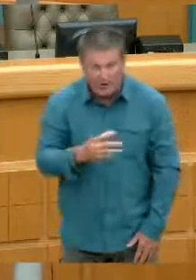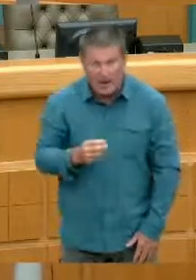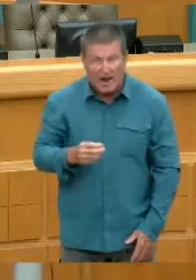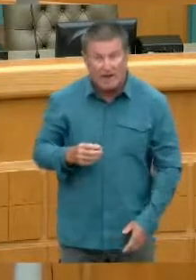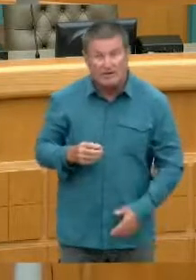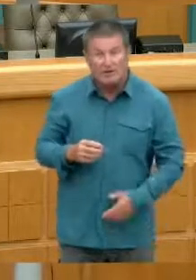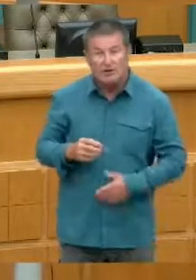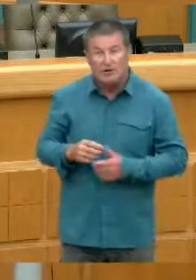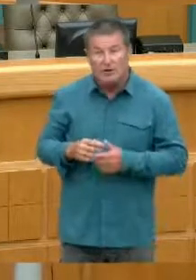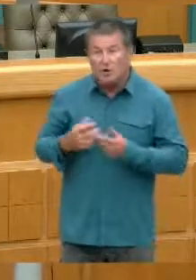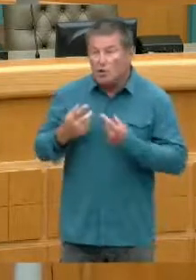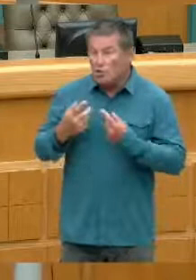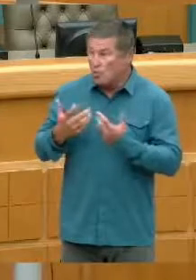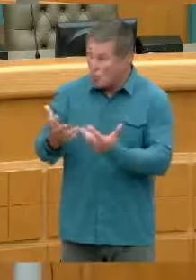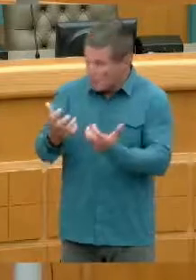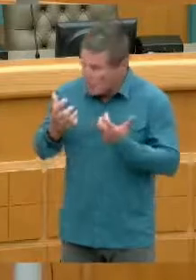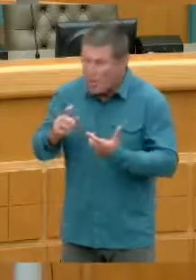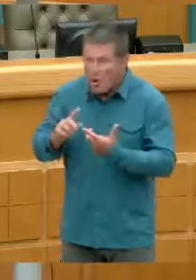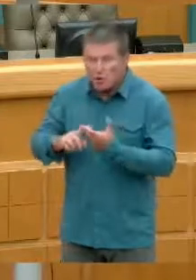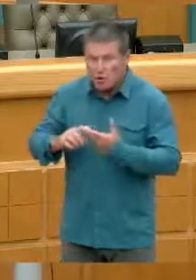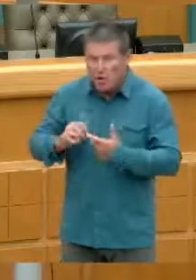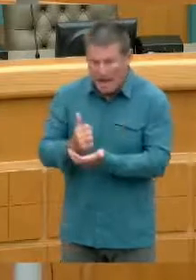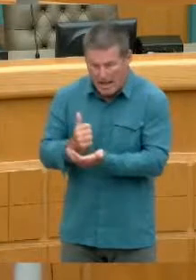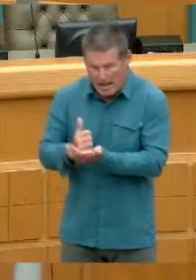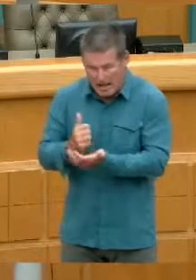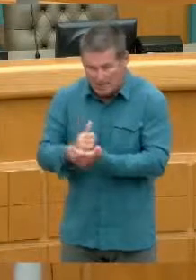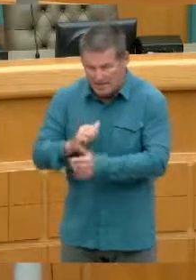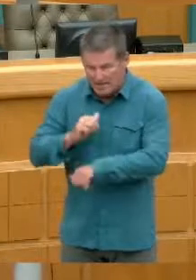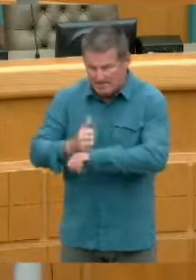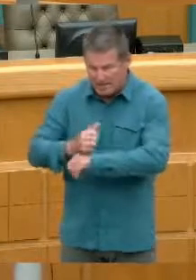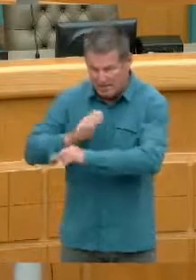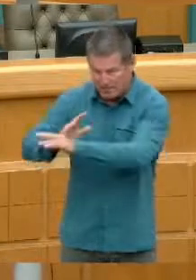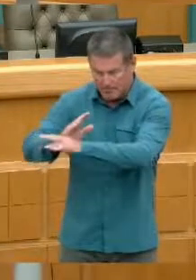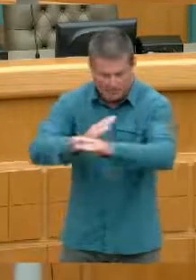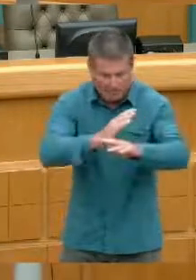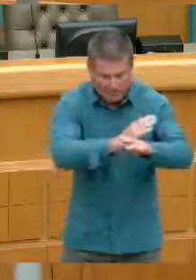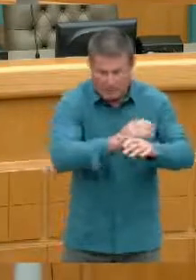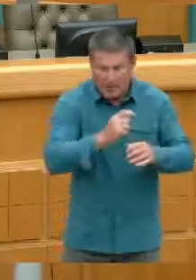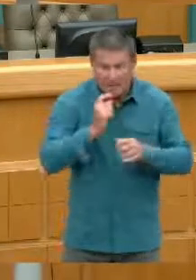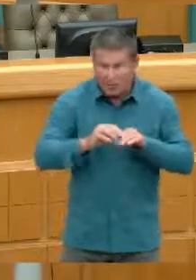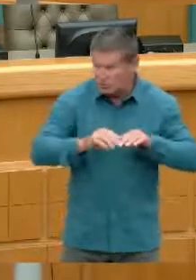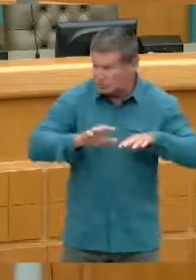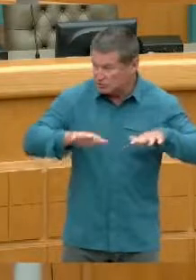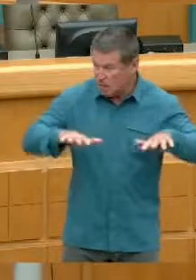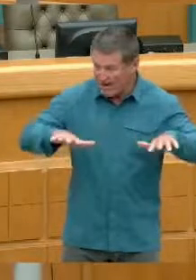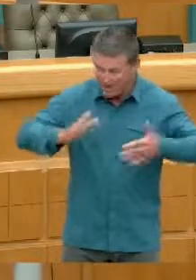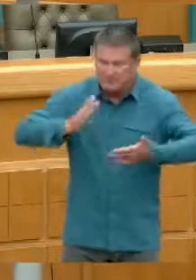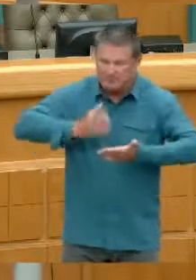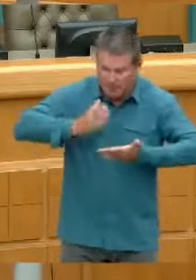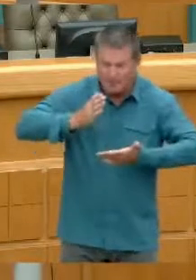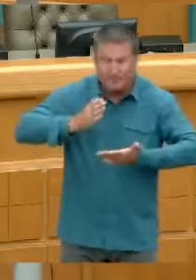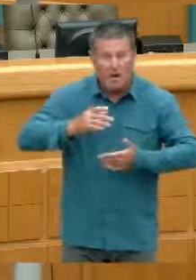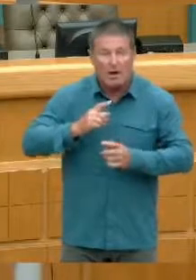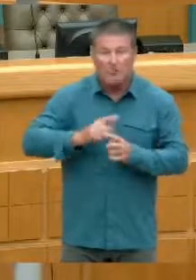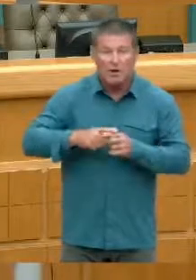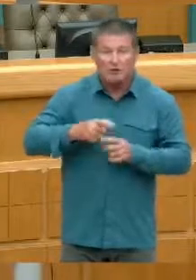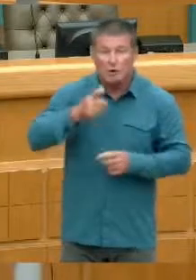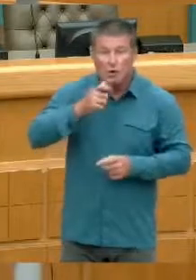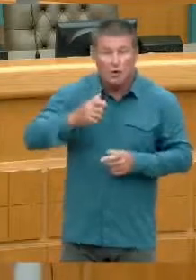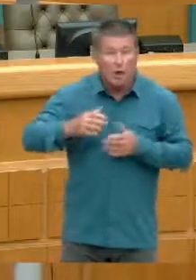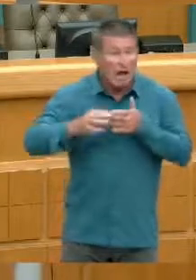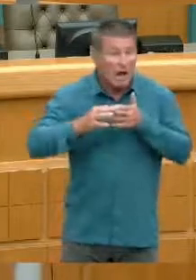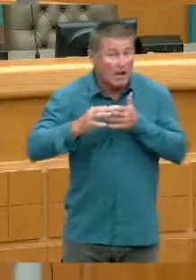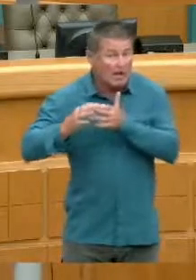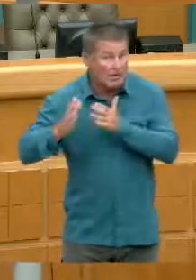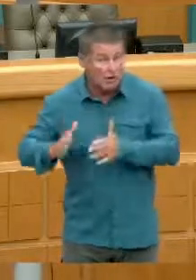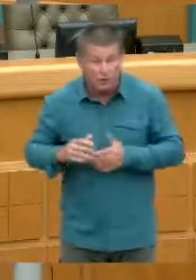to try to stop the spread of COVID-19. We're also here to provide our leaders with the ability to